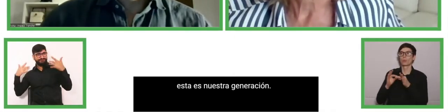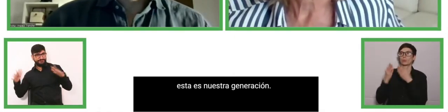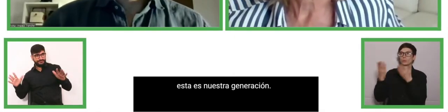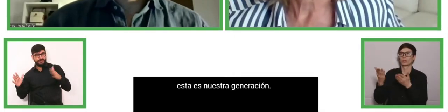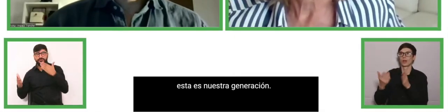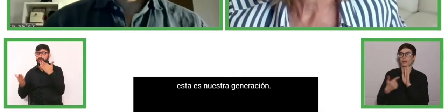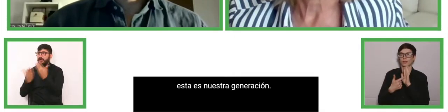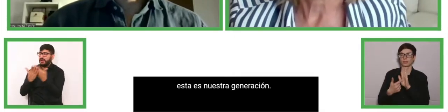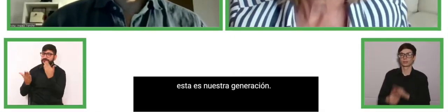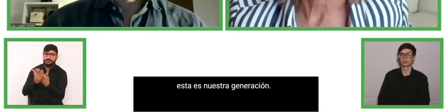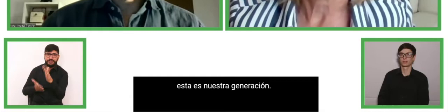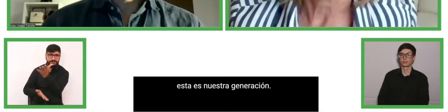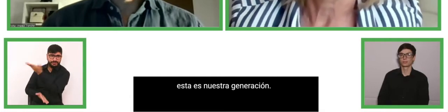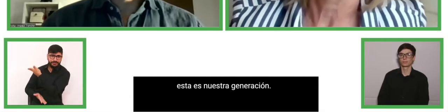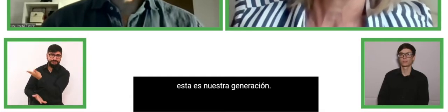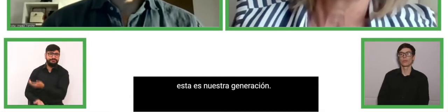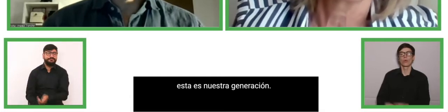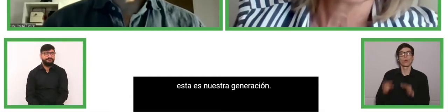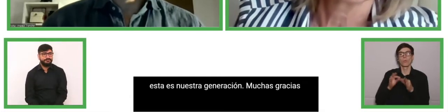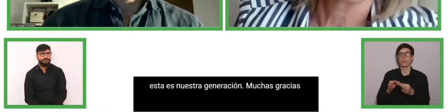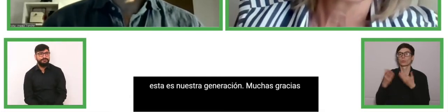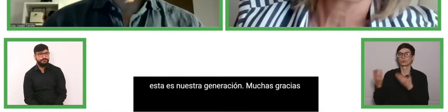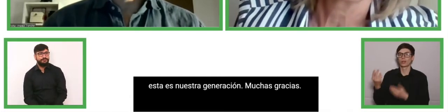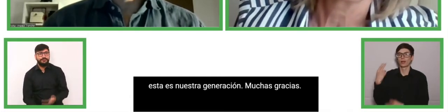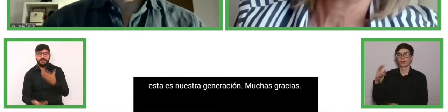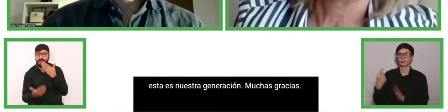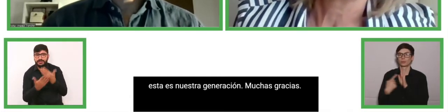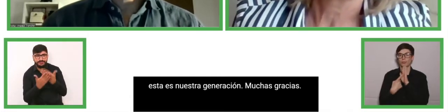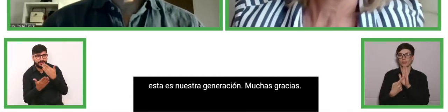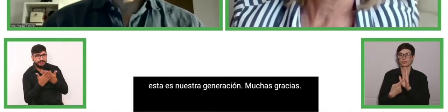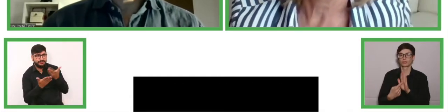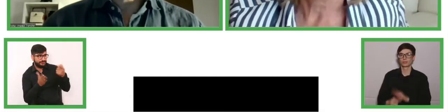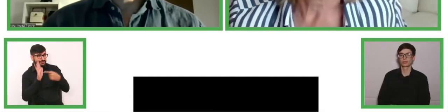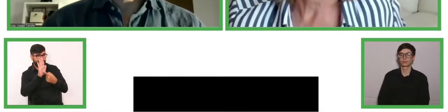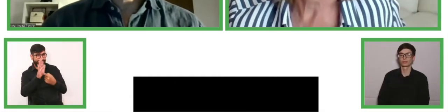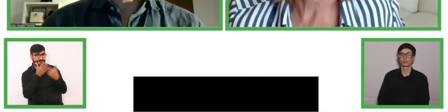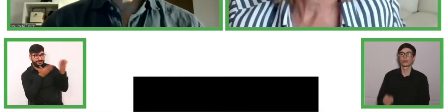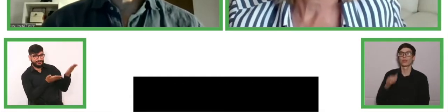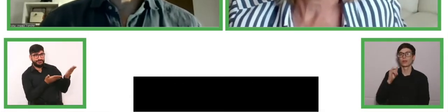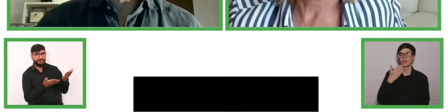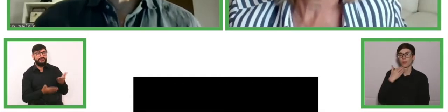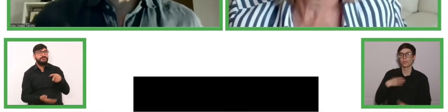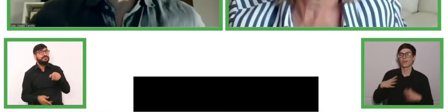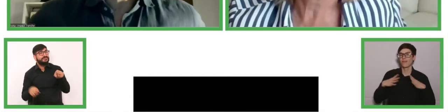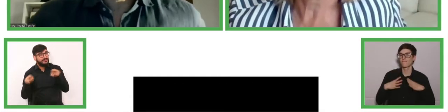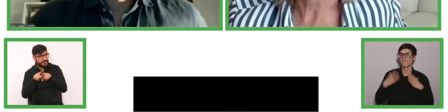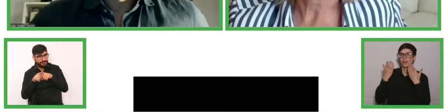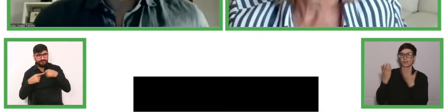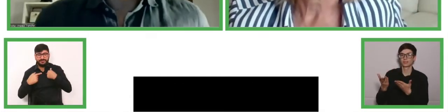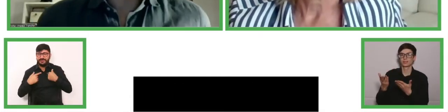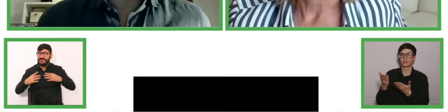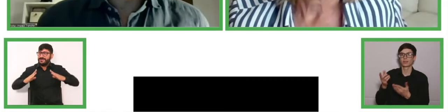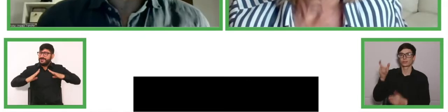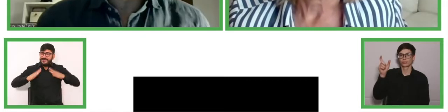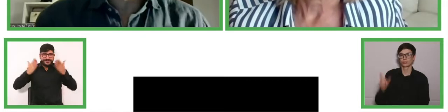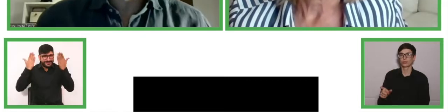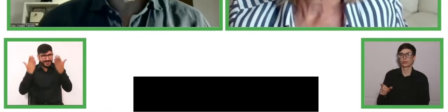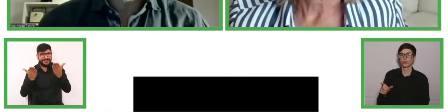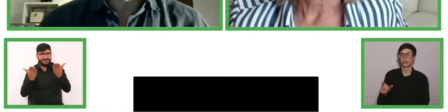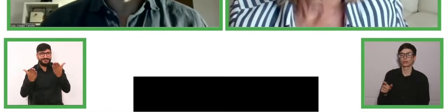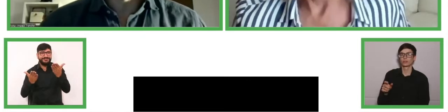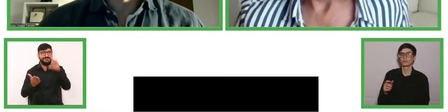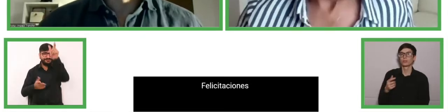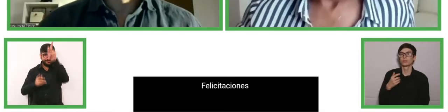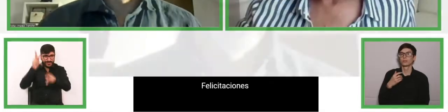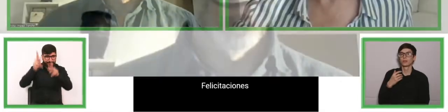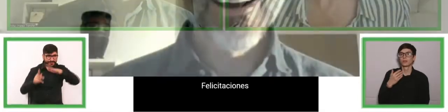Thank you very much, Maria Teresa, and also congratulations for the impact you're achieving through this program and just doing it, as you